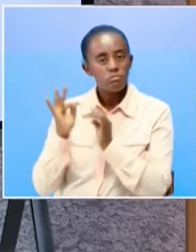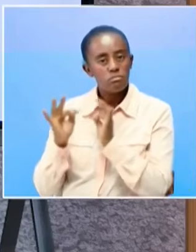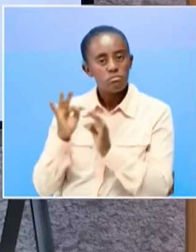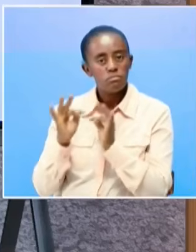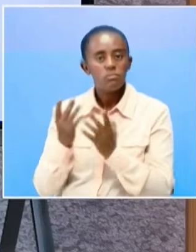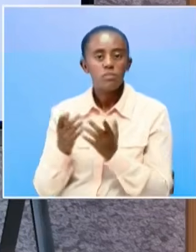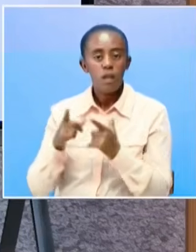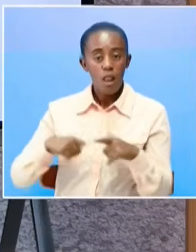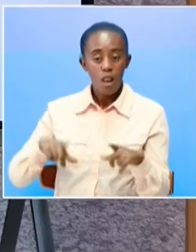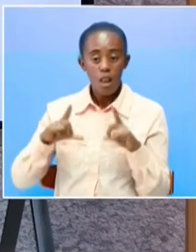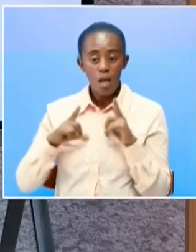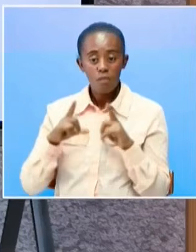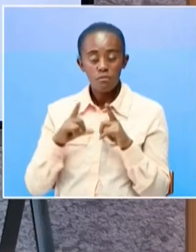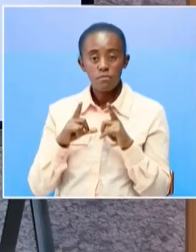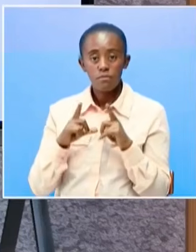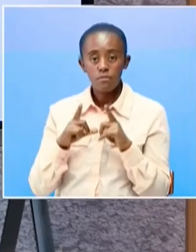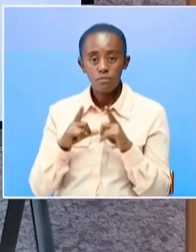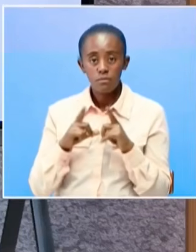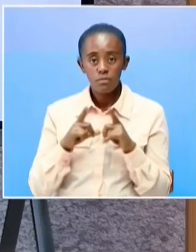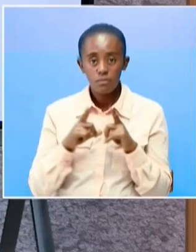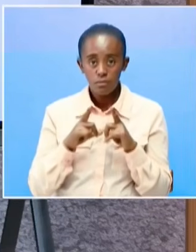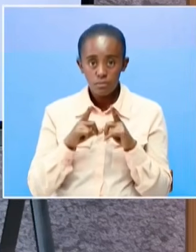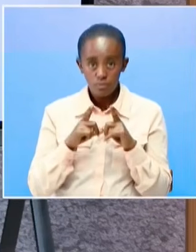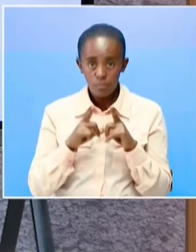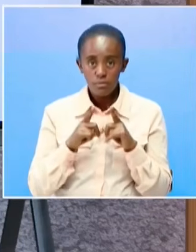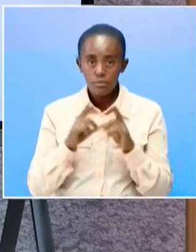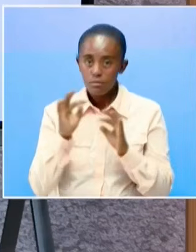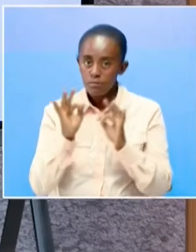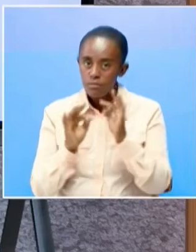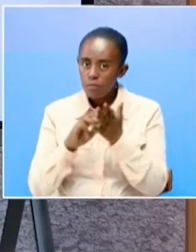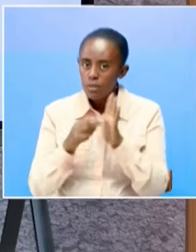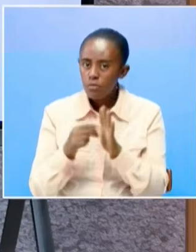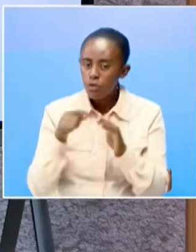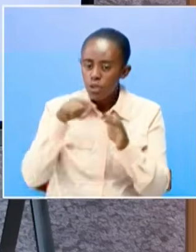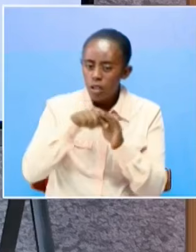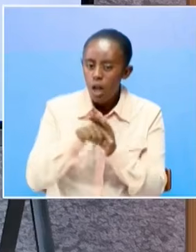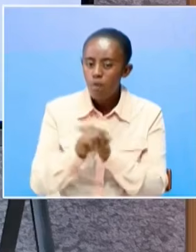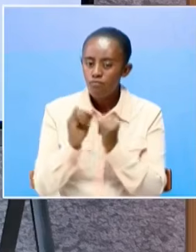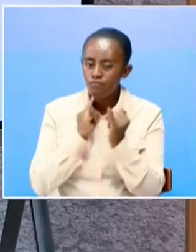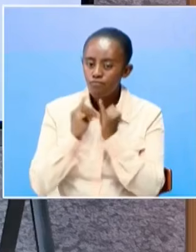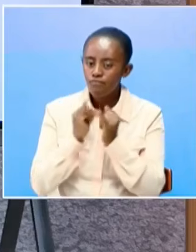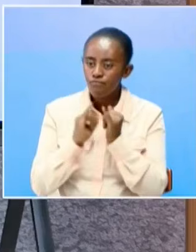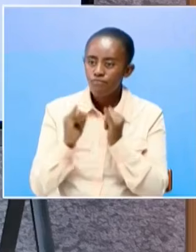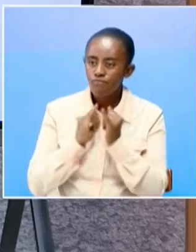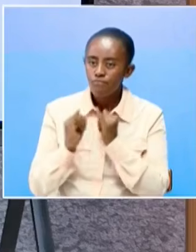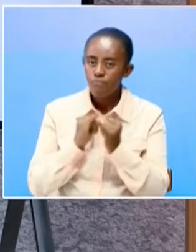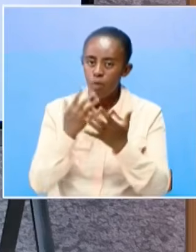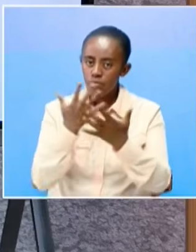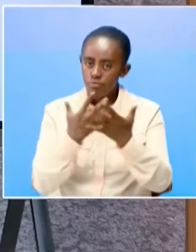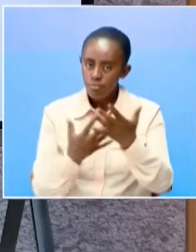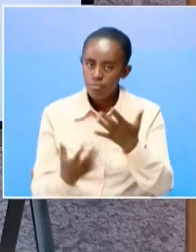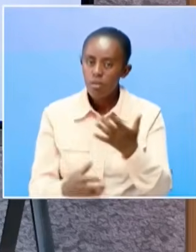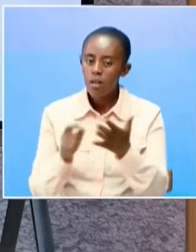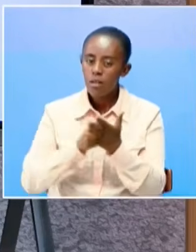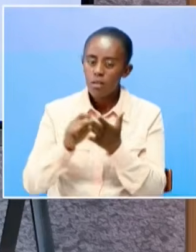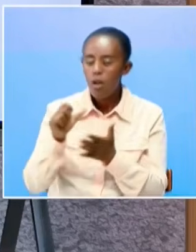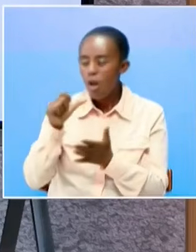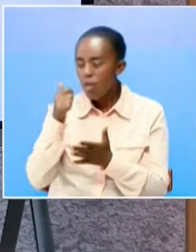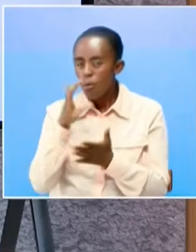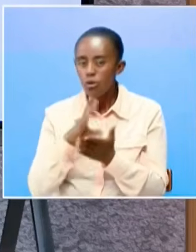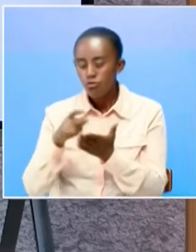Then life history means just detailed information about someone else, which is written by another